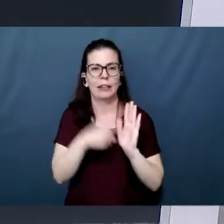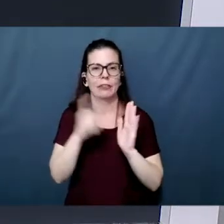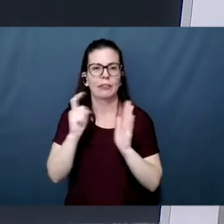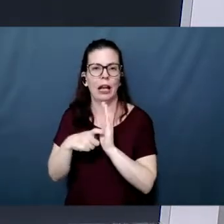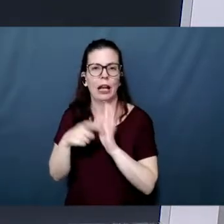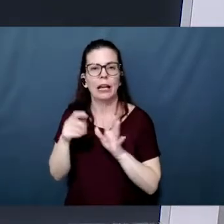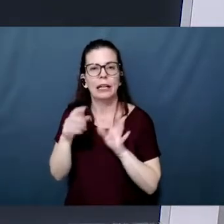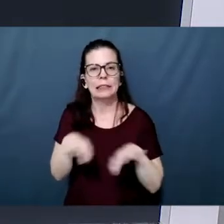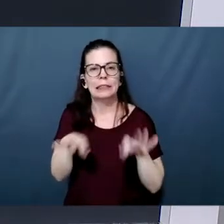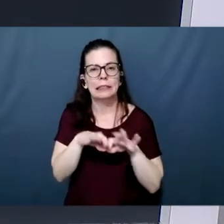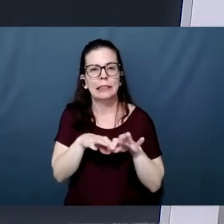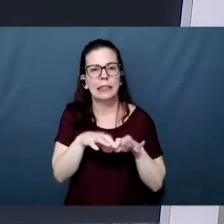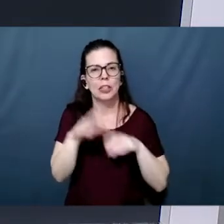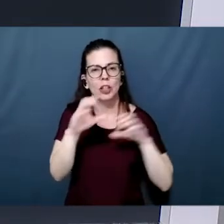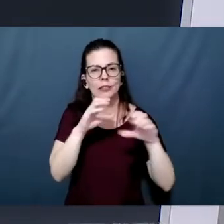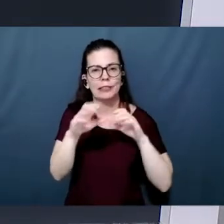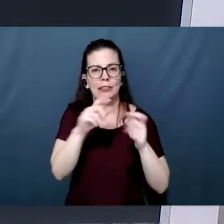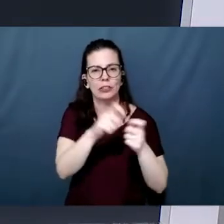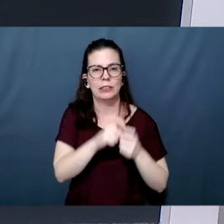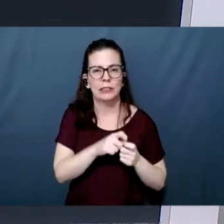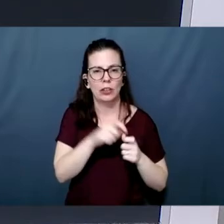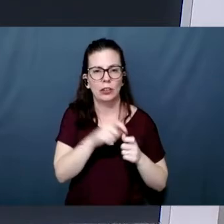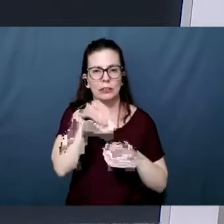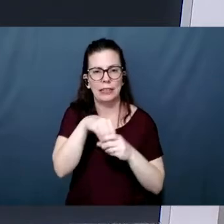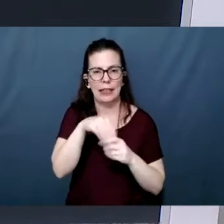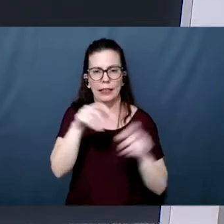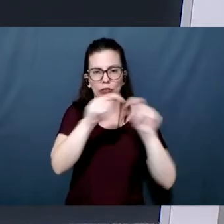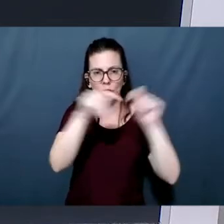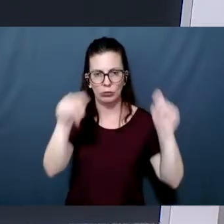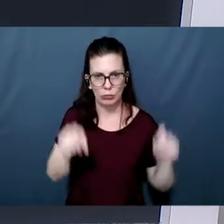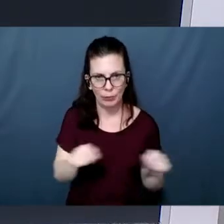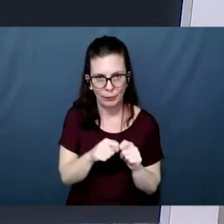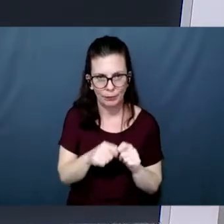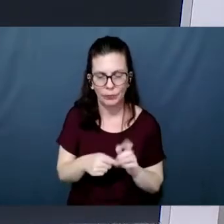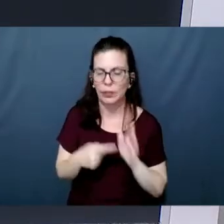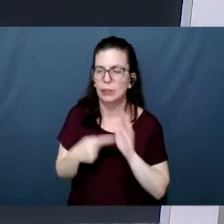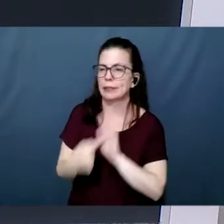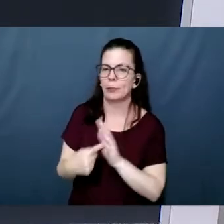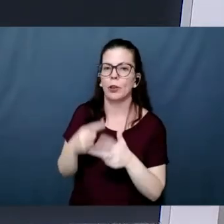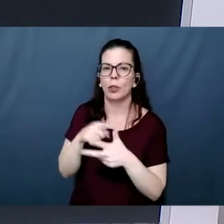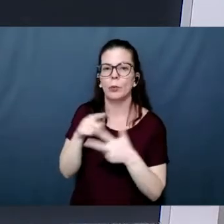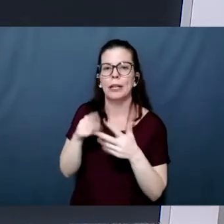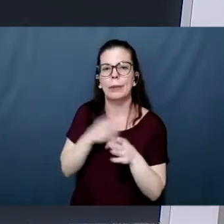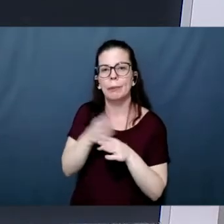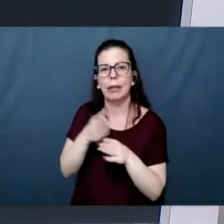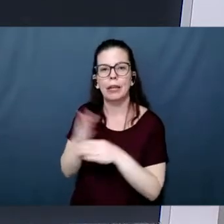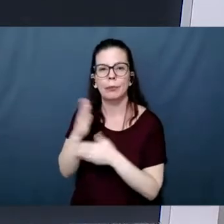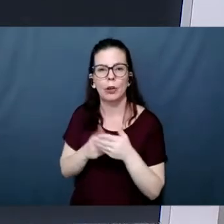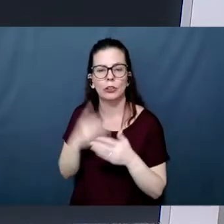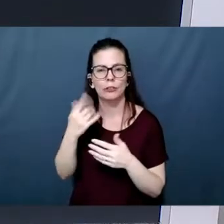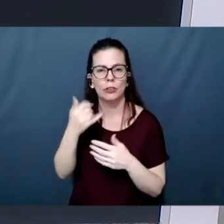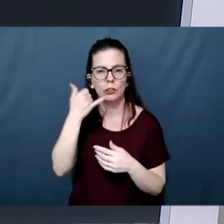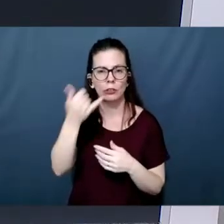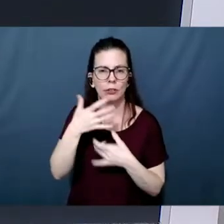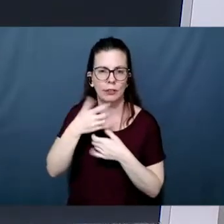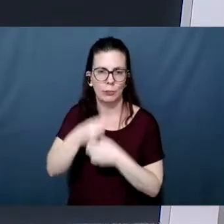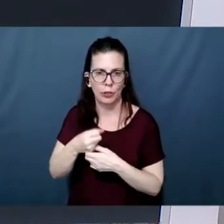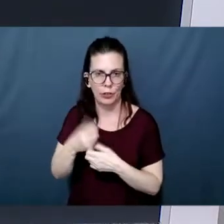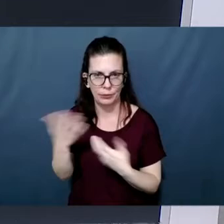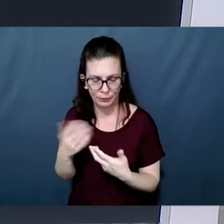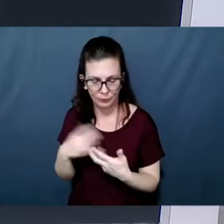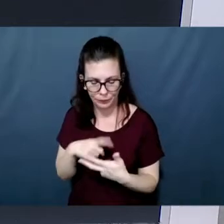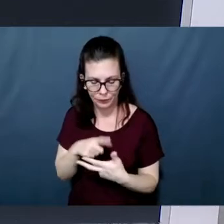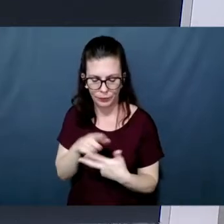that transcript, right? So for example, there are three main components to what a call summary comprises of. there's the